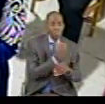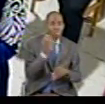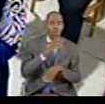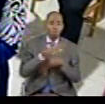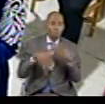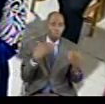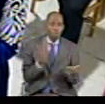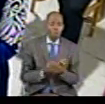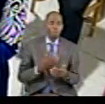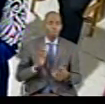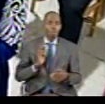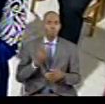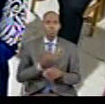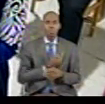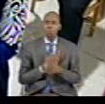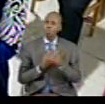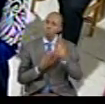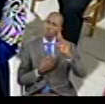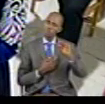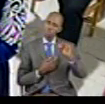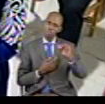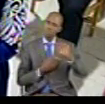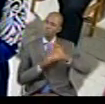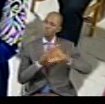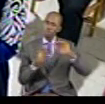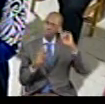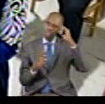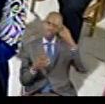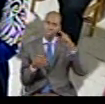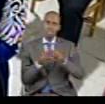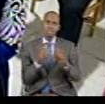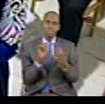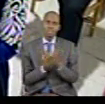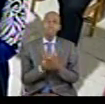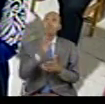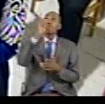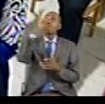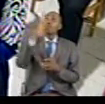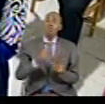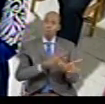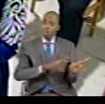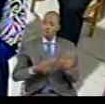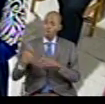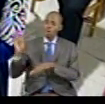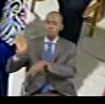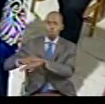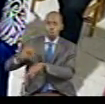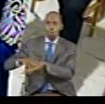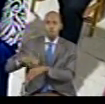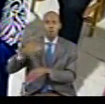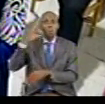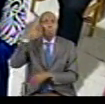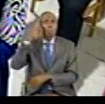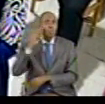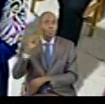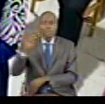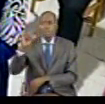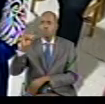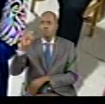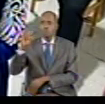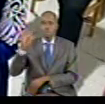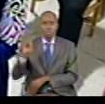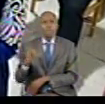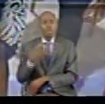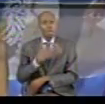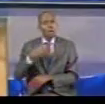at all. They couldn't do that. The Lord had warned Moses, and had told Moses, and Moses would have